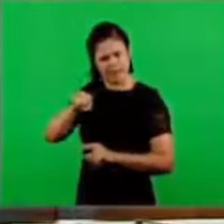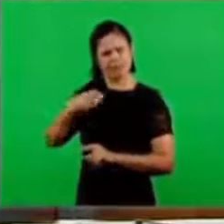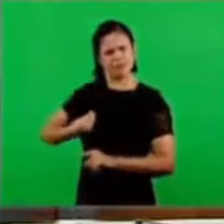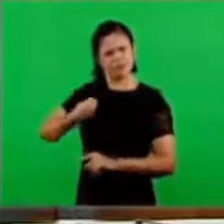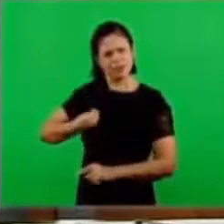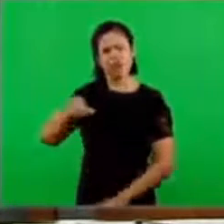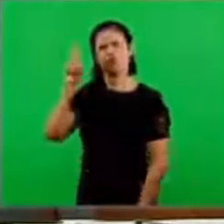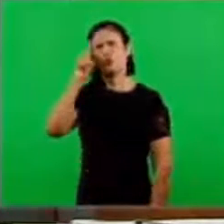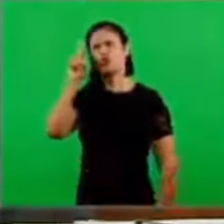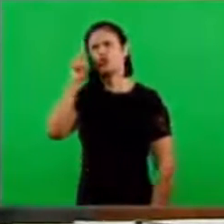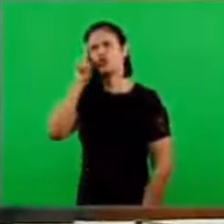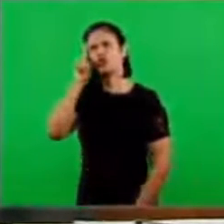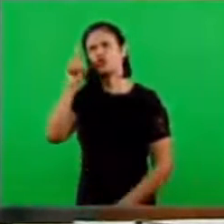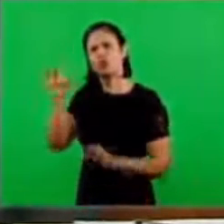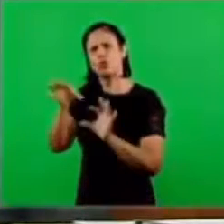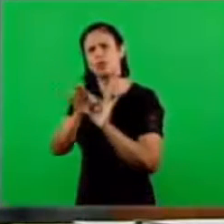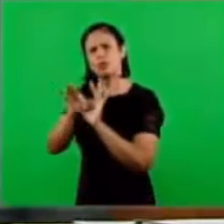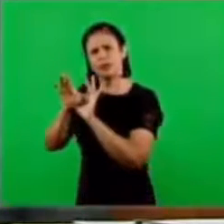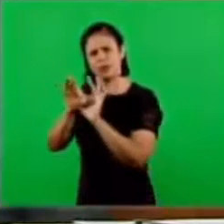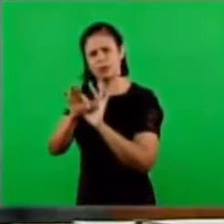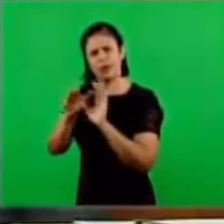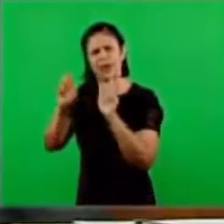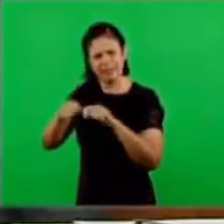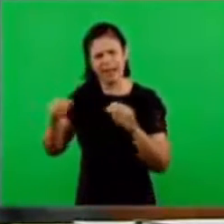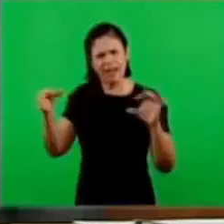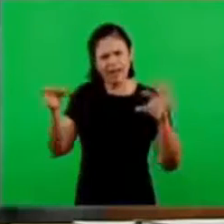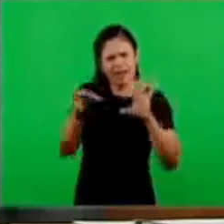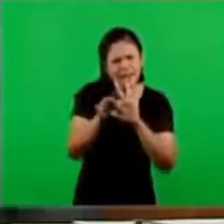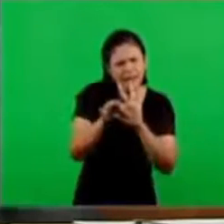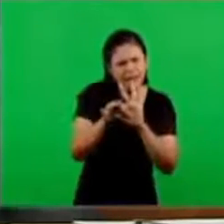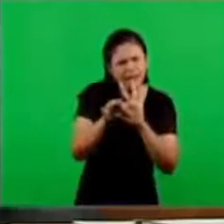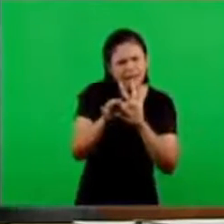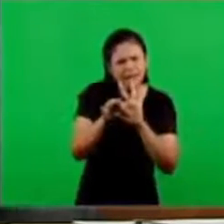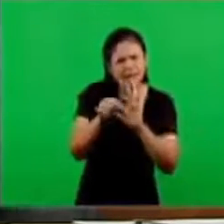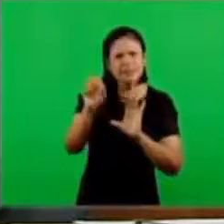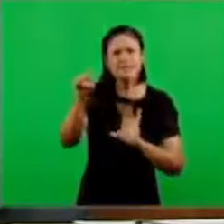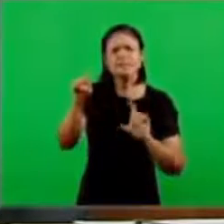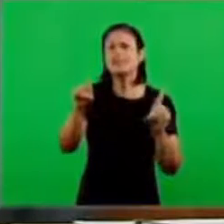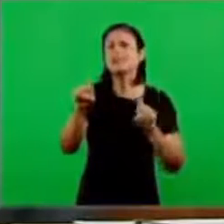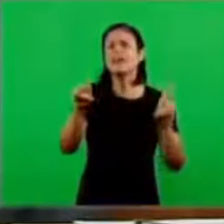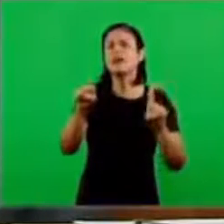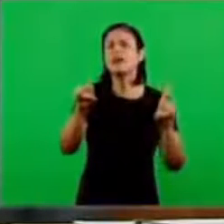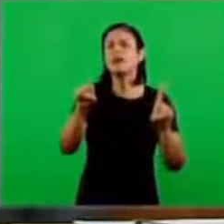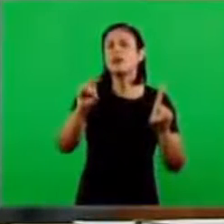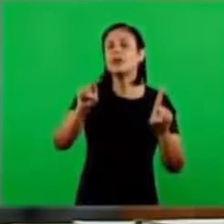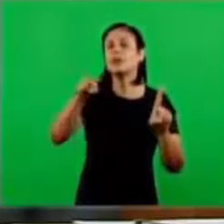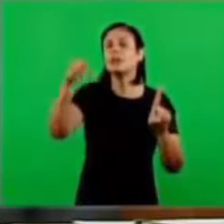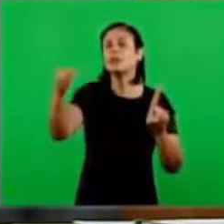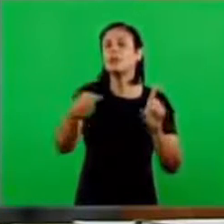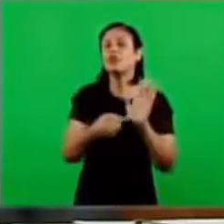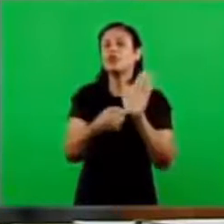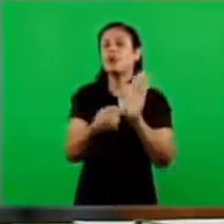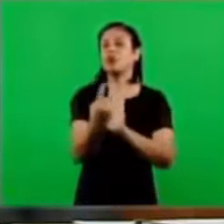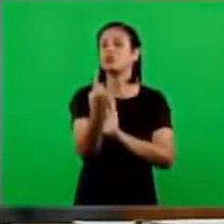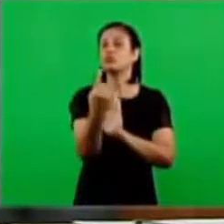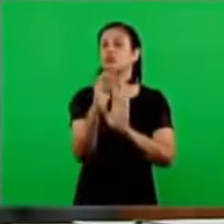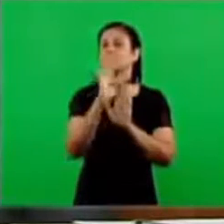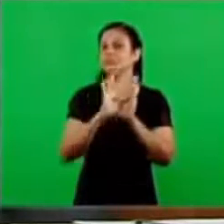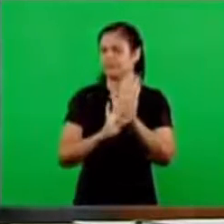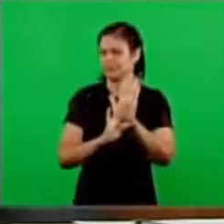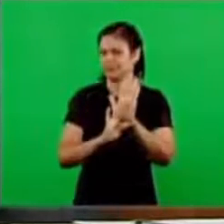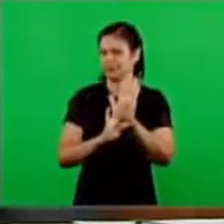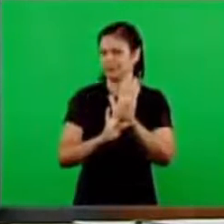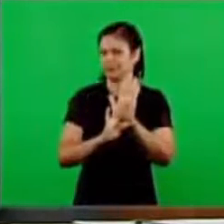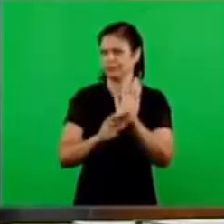doctrine of the revelation lived in the daily life of the apostolic church? You have to say yes or not